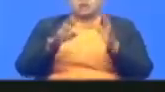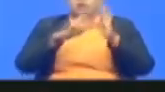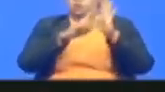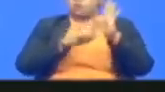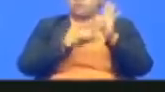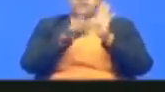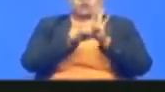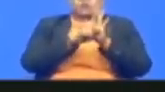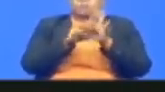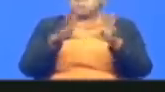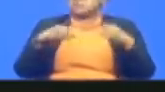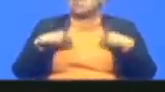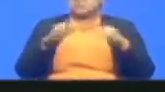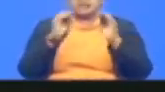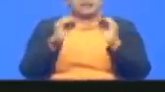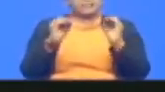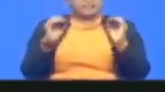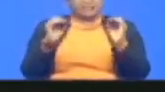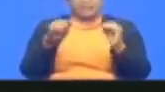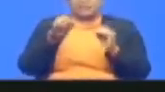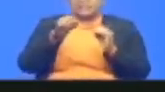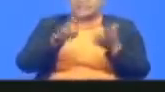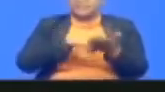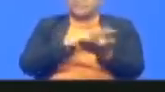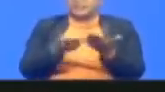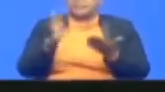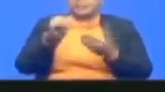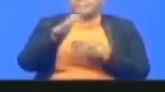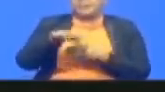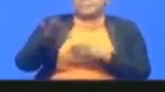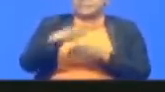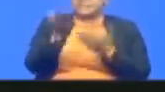law. This is besides a failure by the Parliamentary